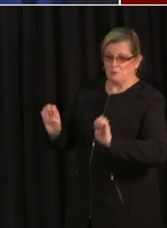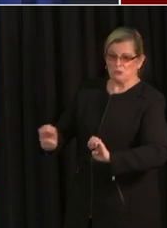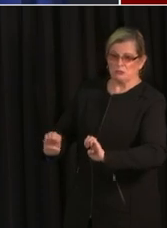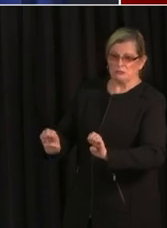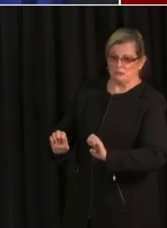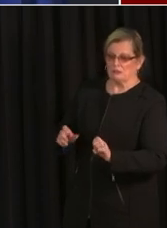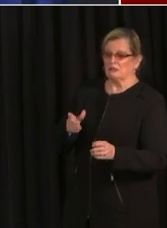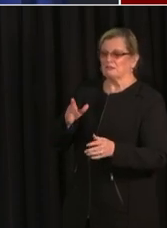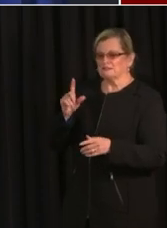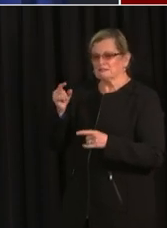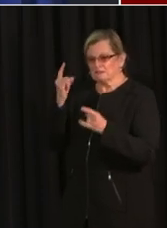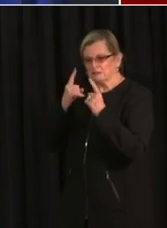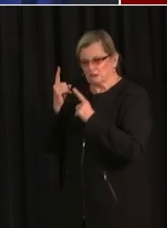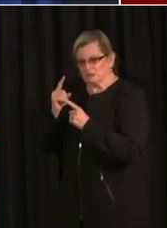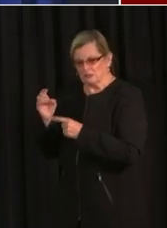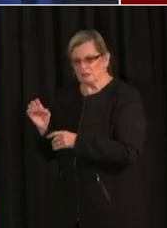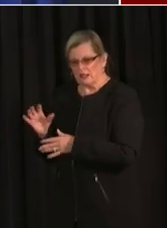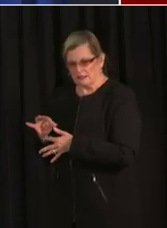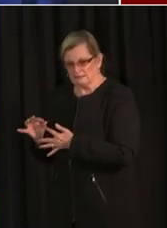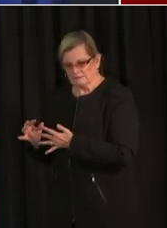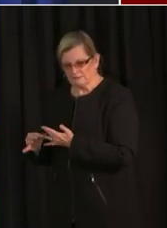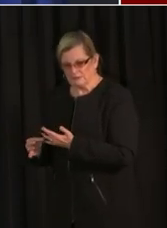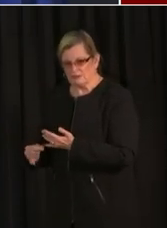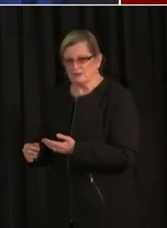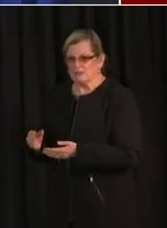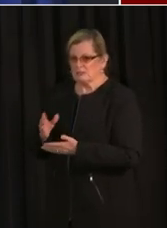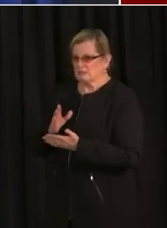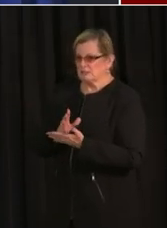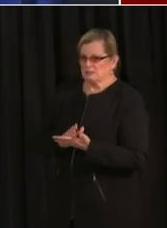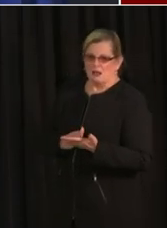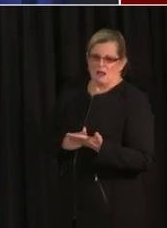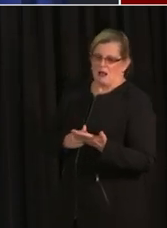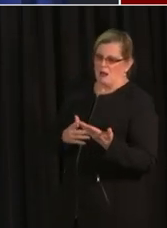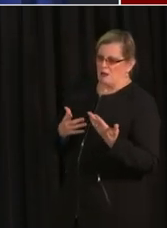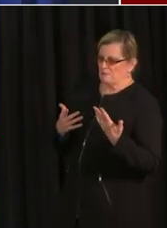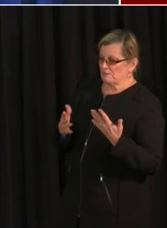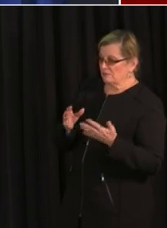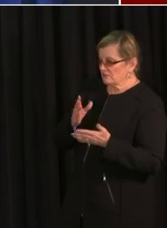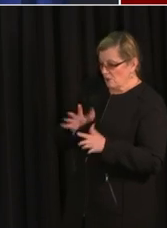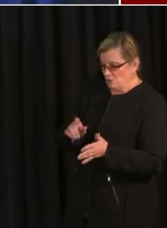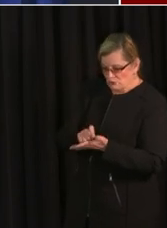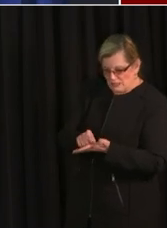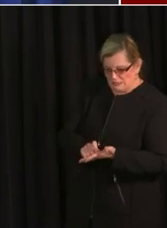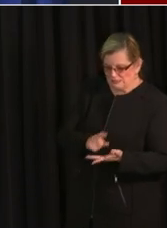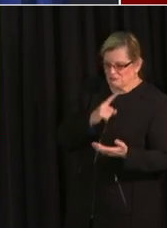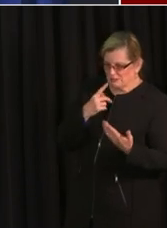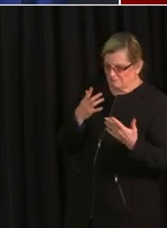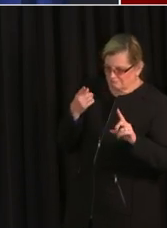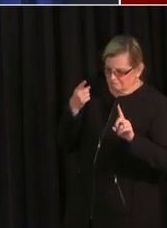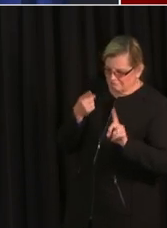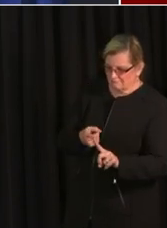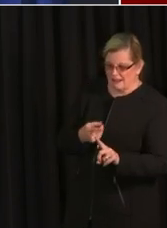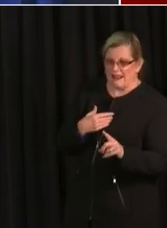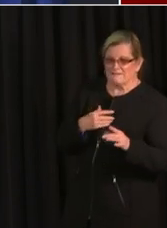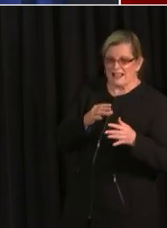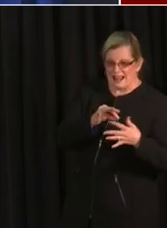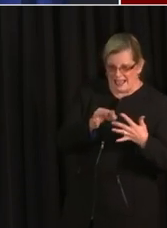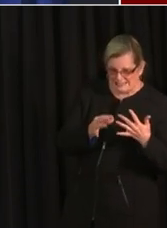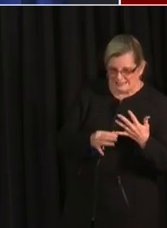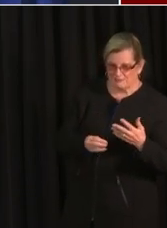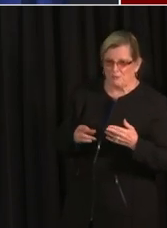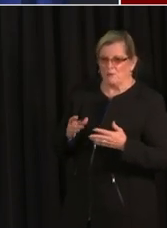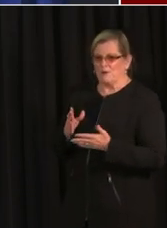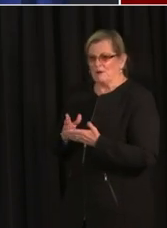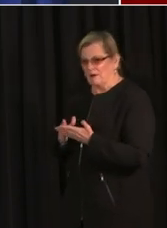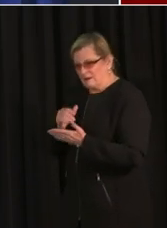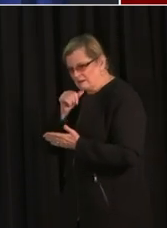elective. There are some procedures that are clearly elective and widely agreed upon as elective in the medical community,